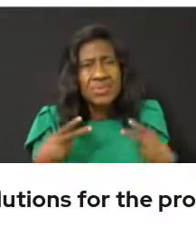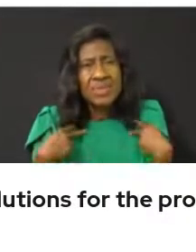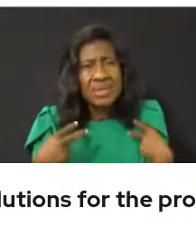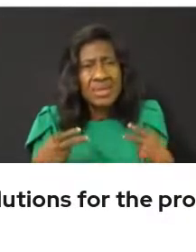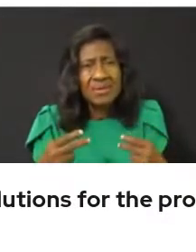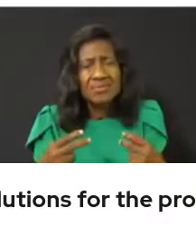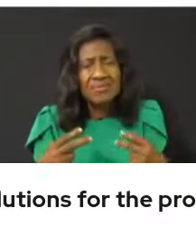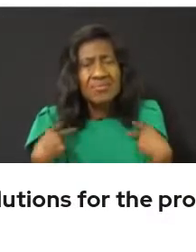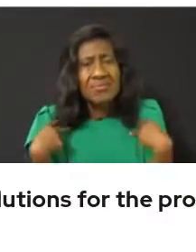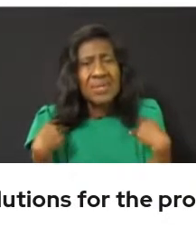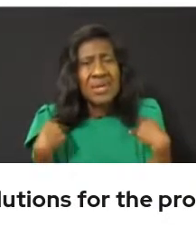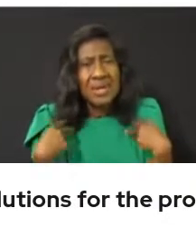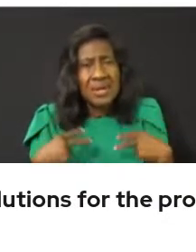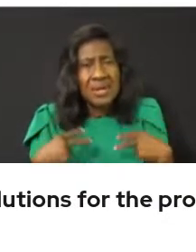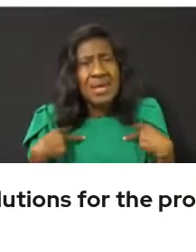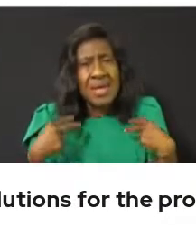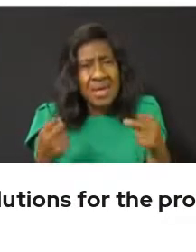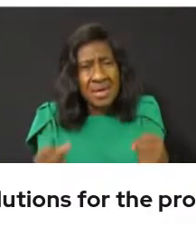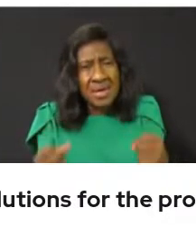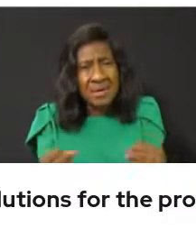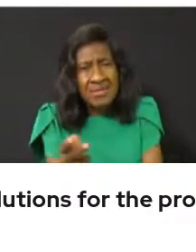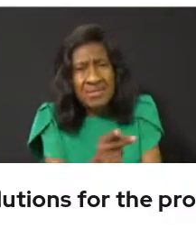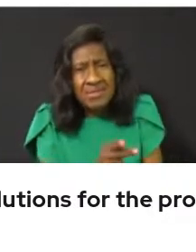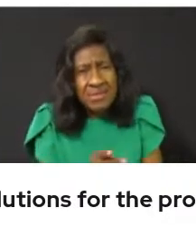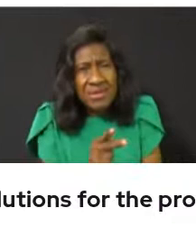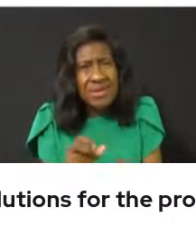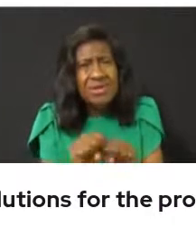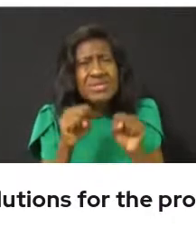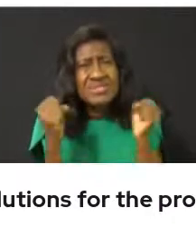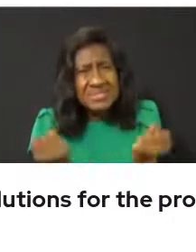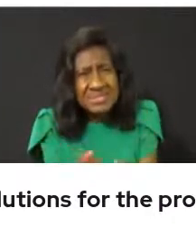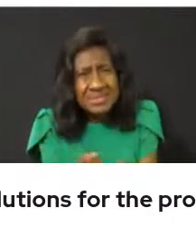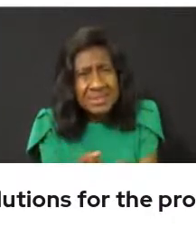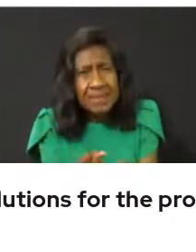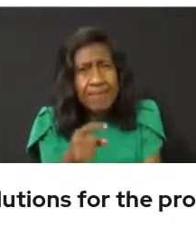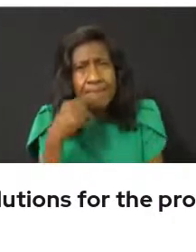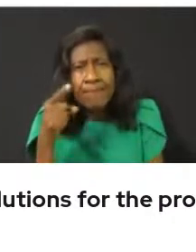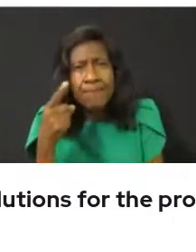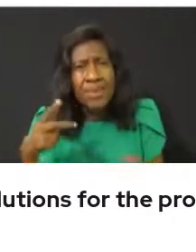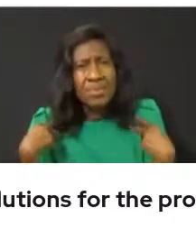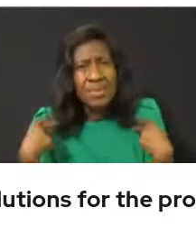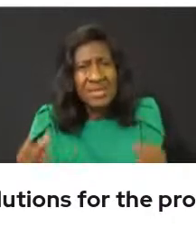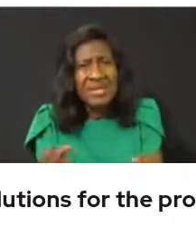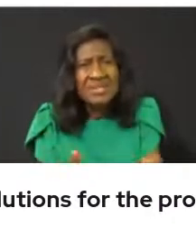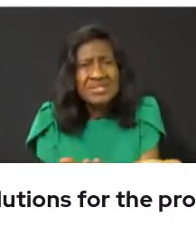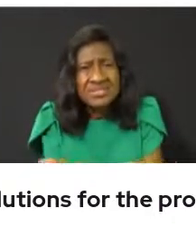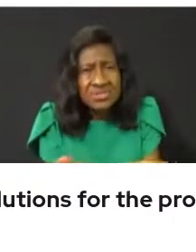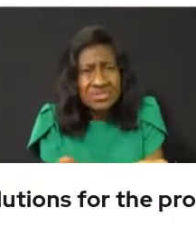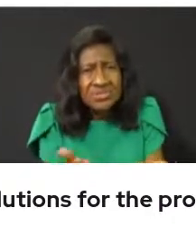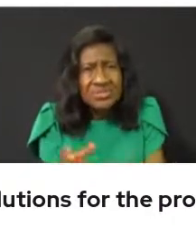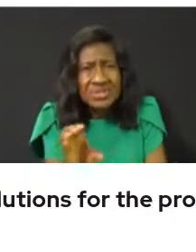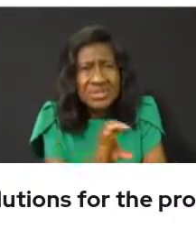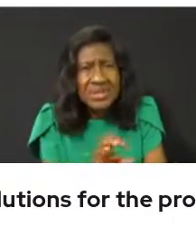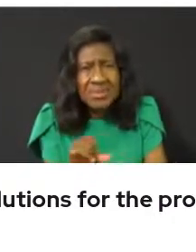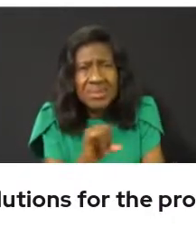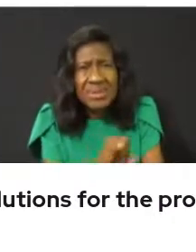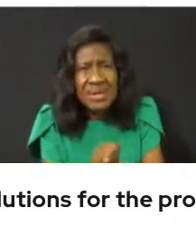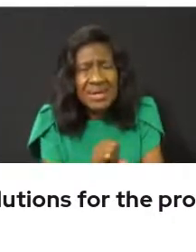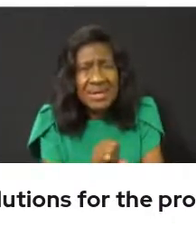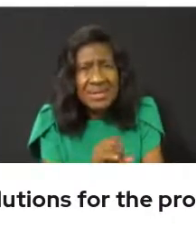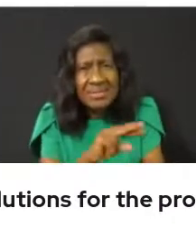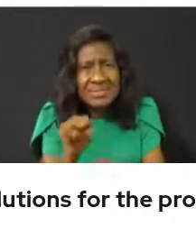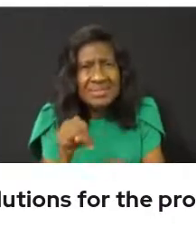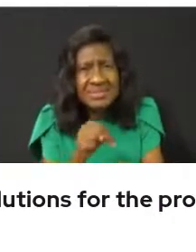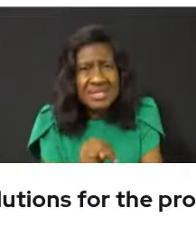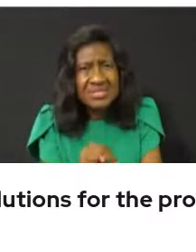healthcare systems, which of course is absolutely paramount, our public health services, the Cayman Islands National